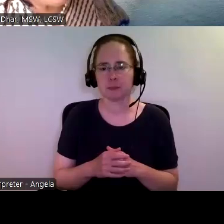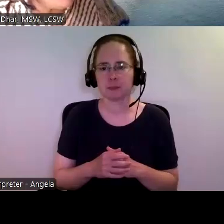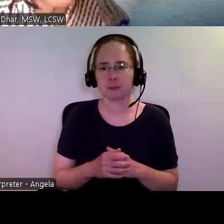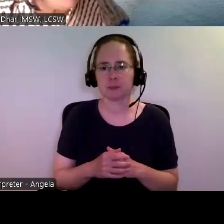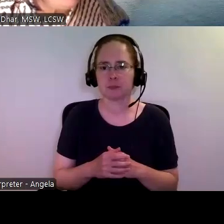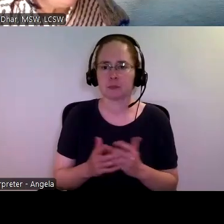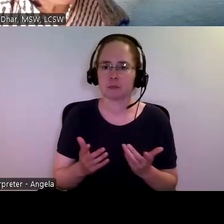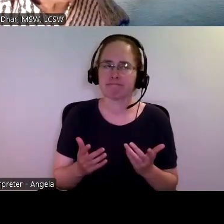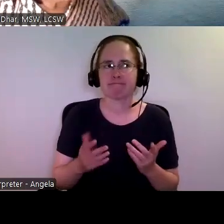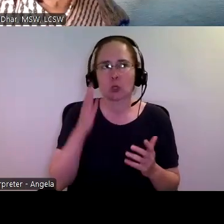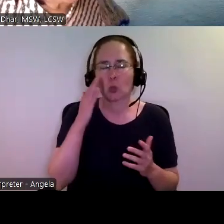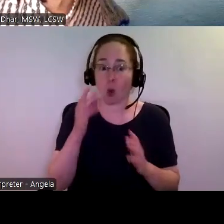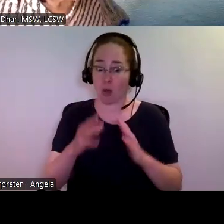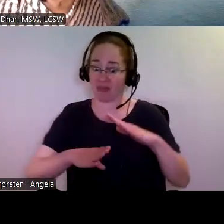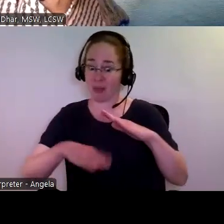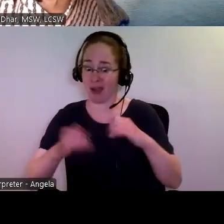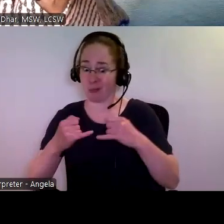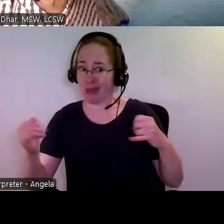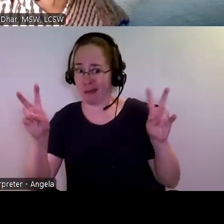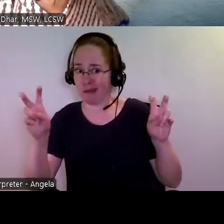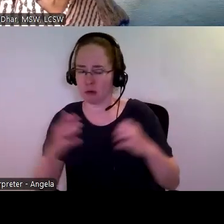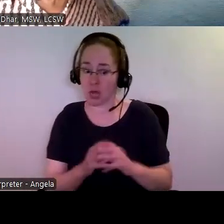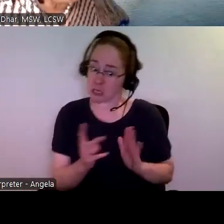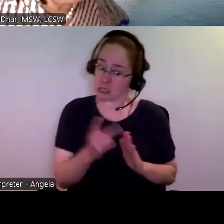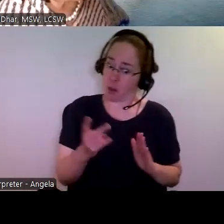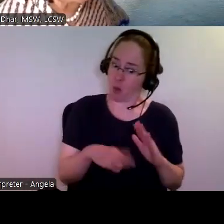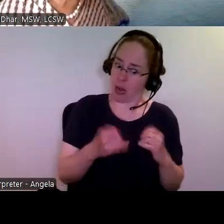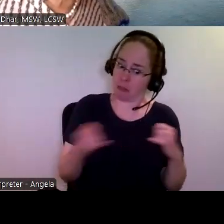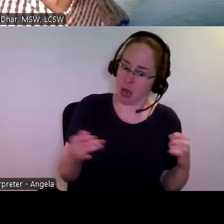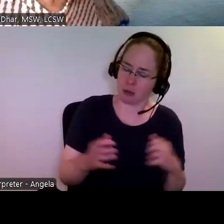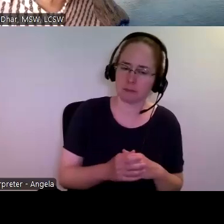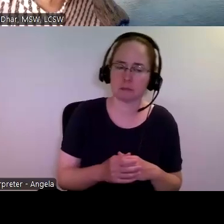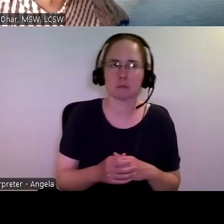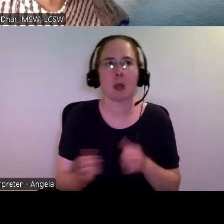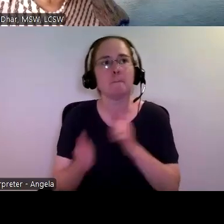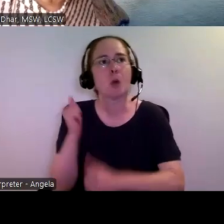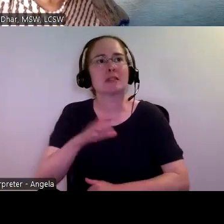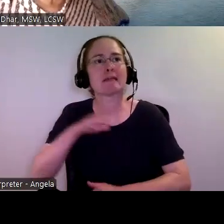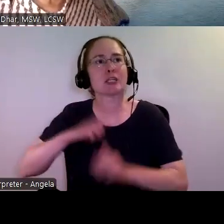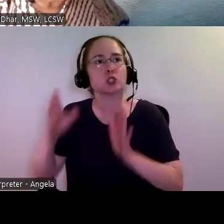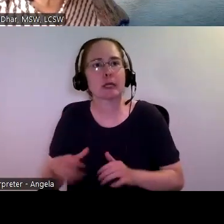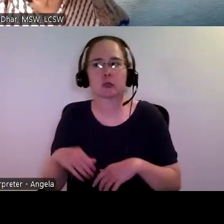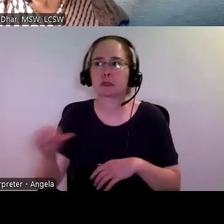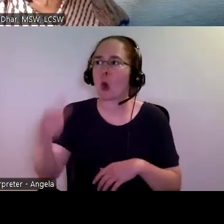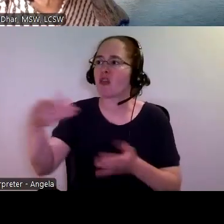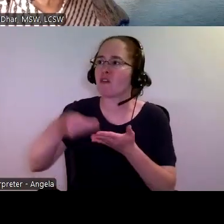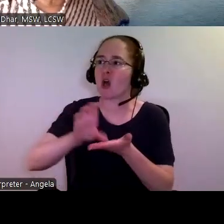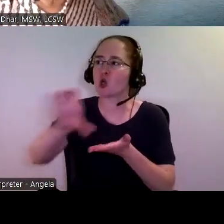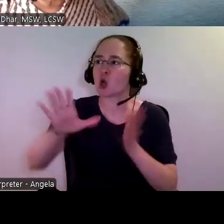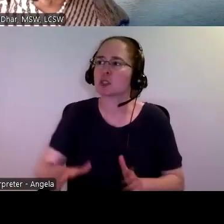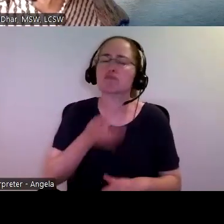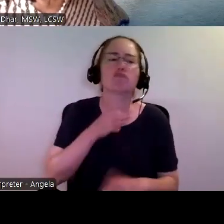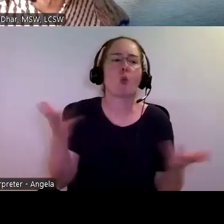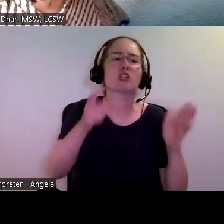double bottom line. Most legislatures and other funders like to know what's the cost.